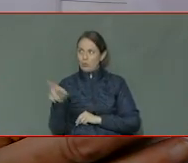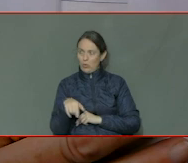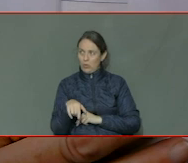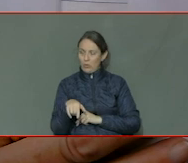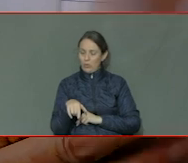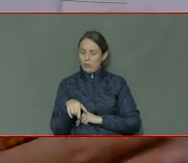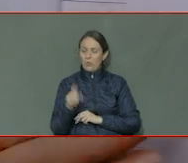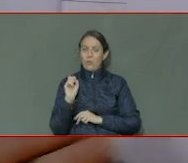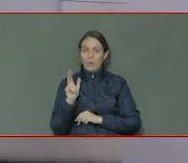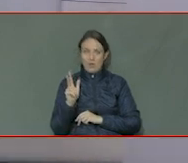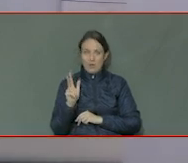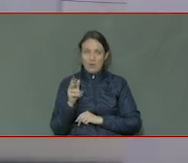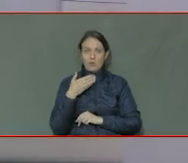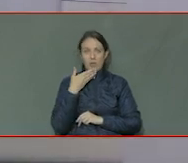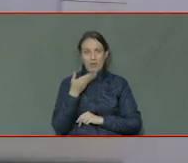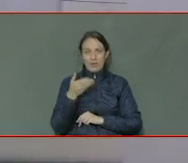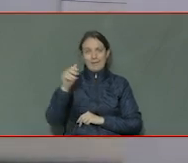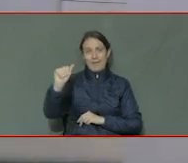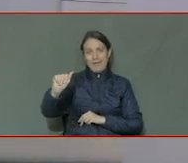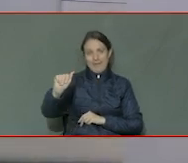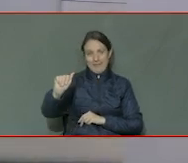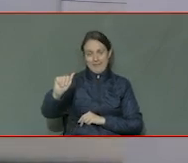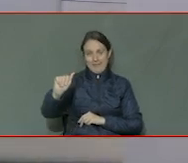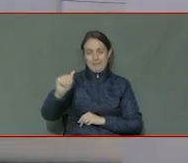accelerate. So the answer in this case is A.